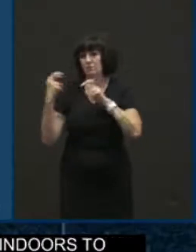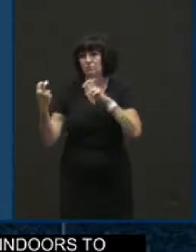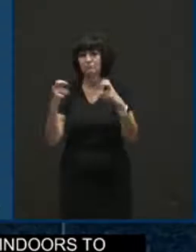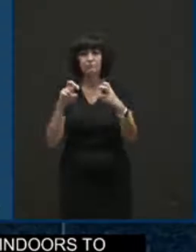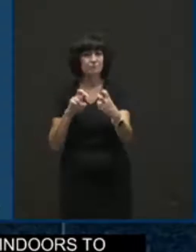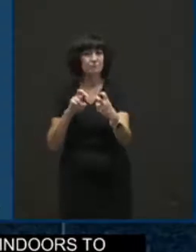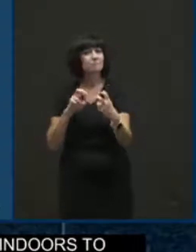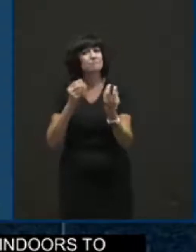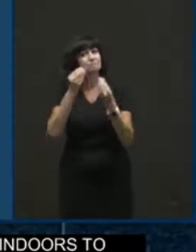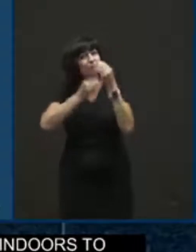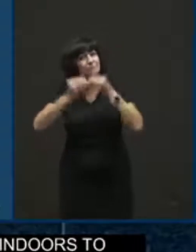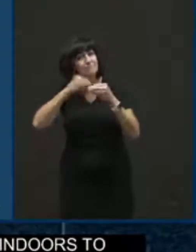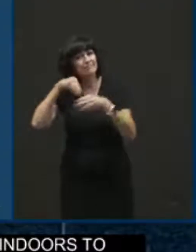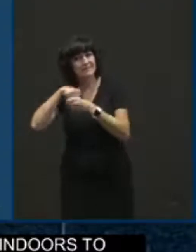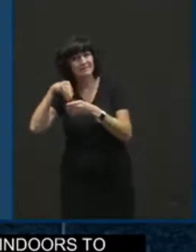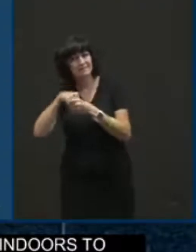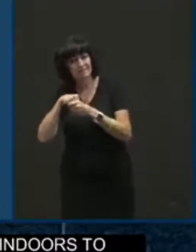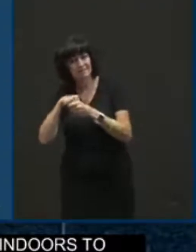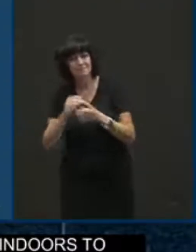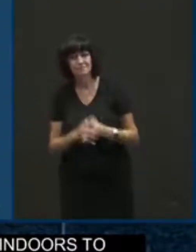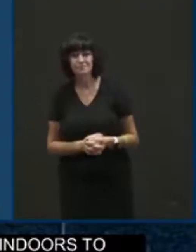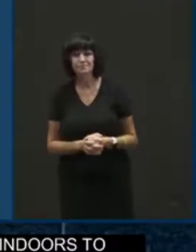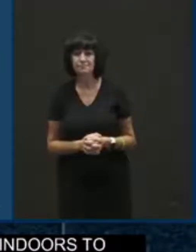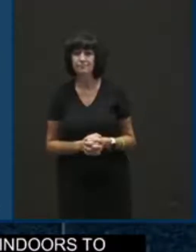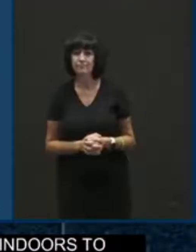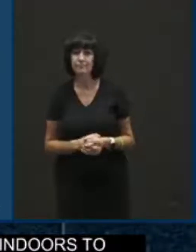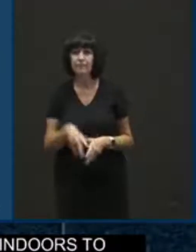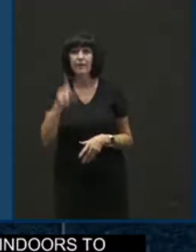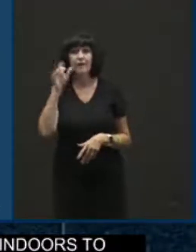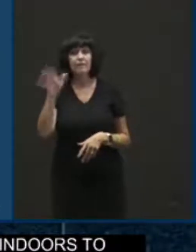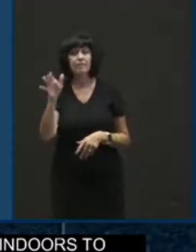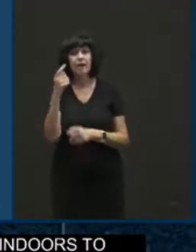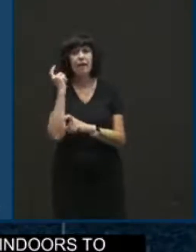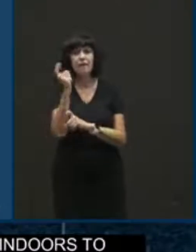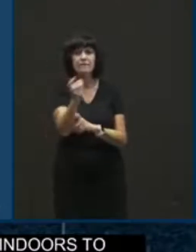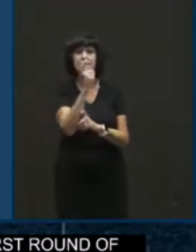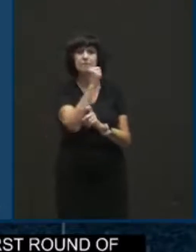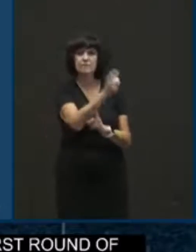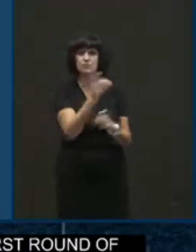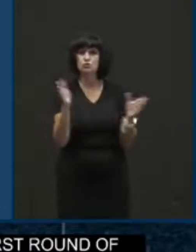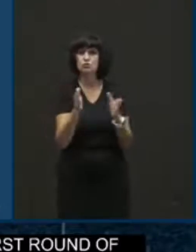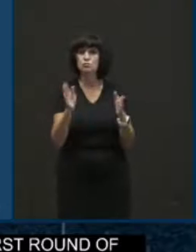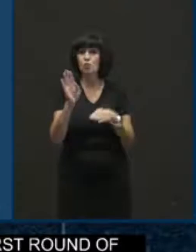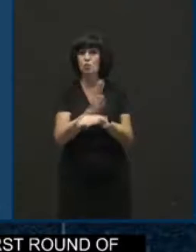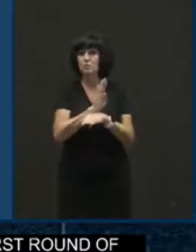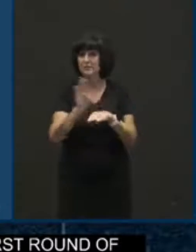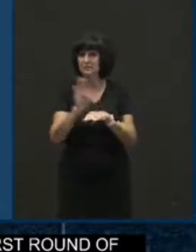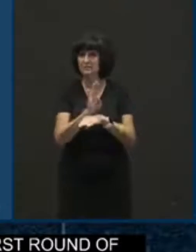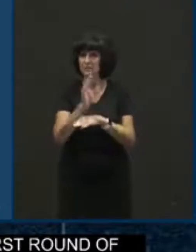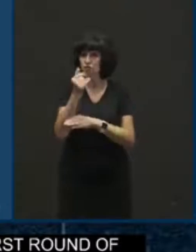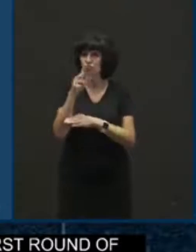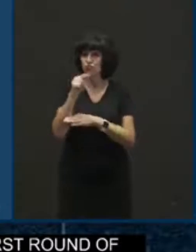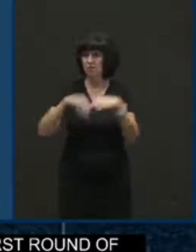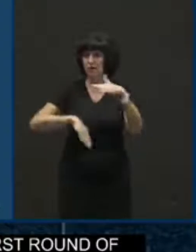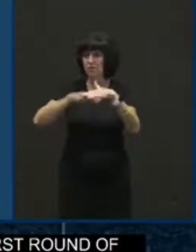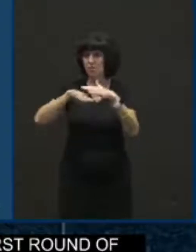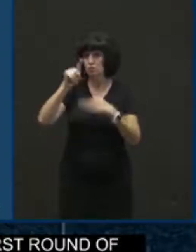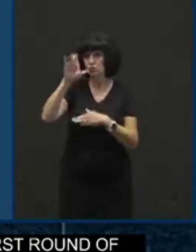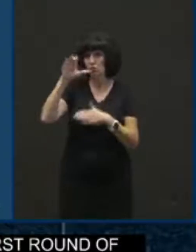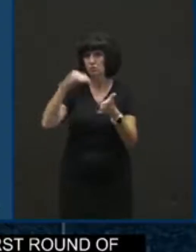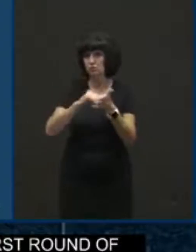business relief and support. We've got up to, those grants are available up to